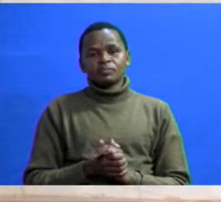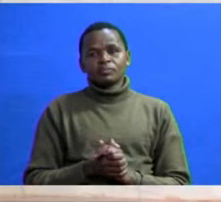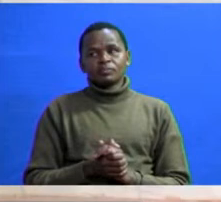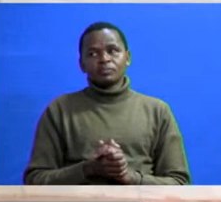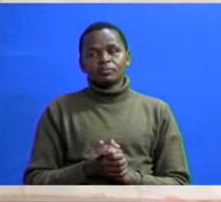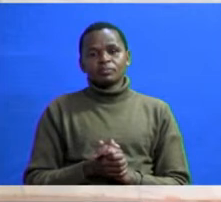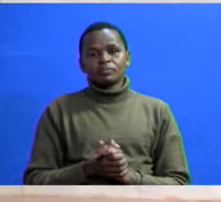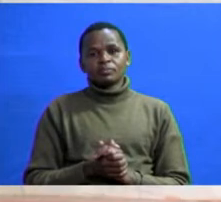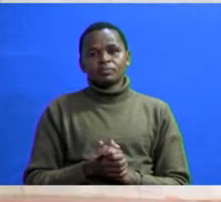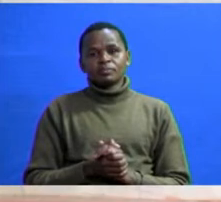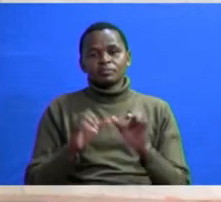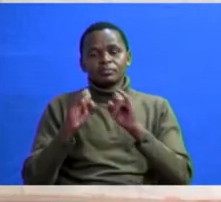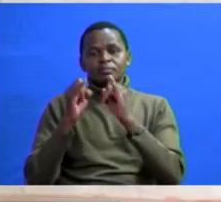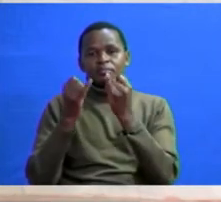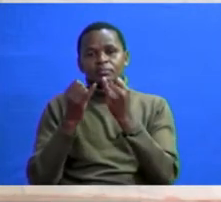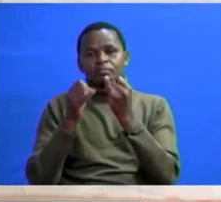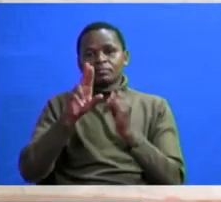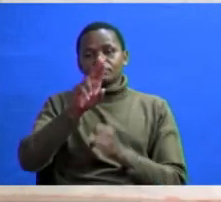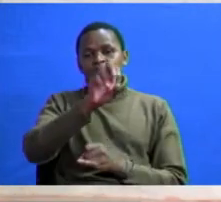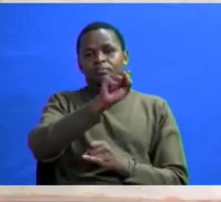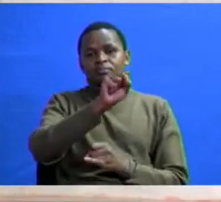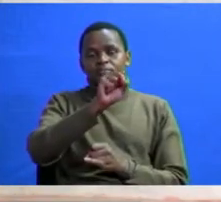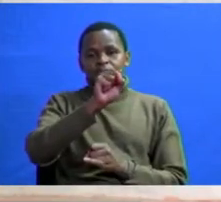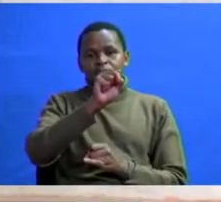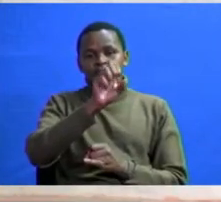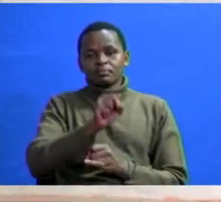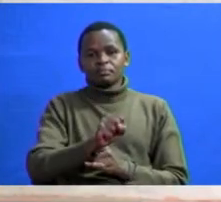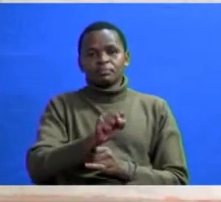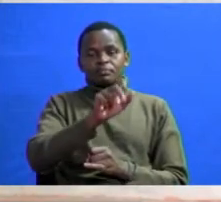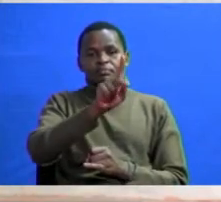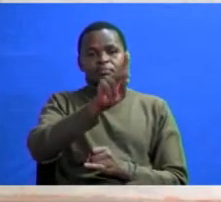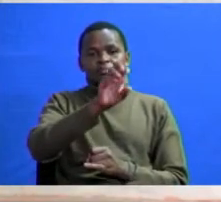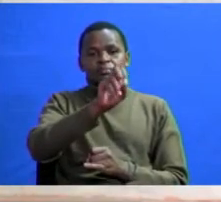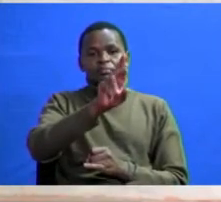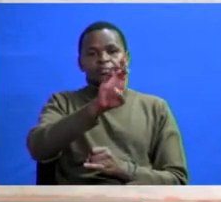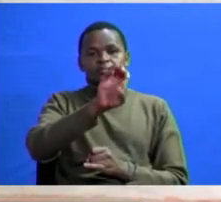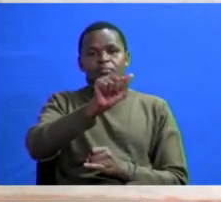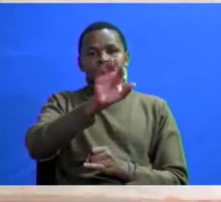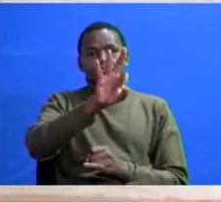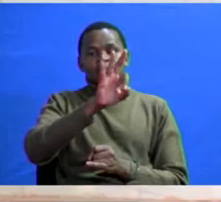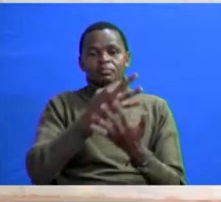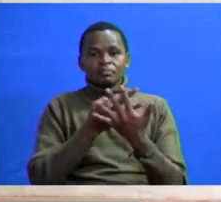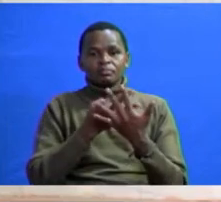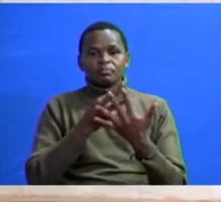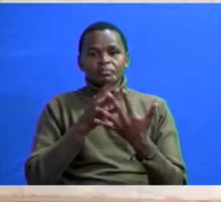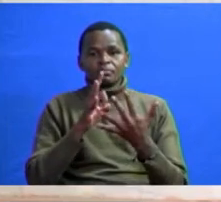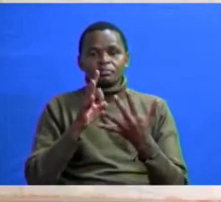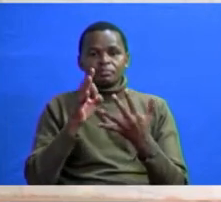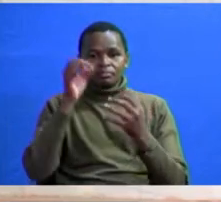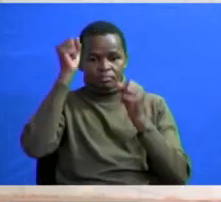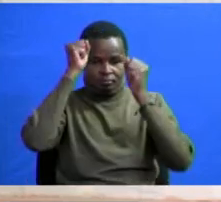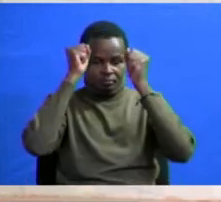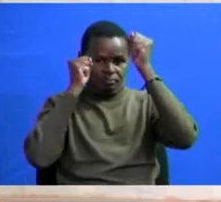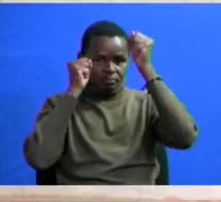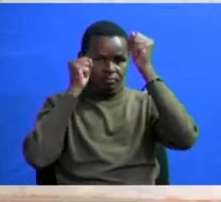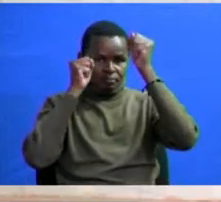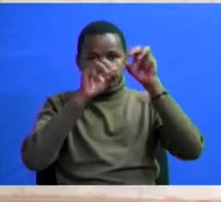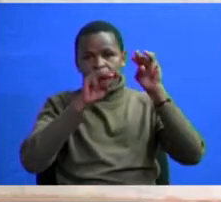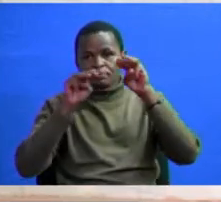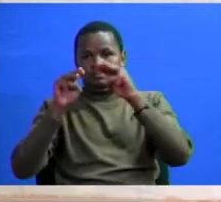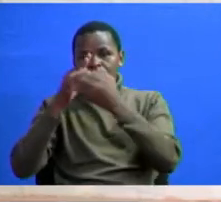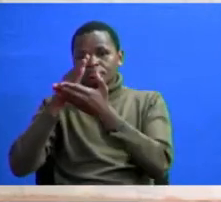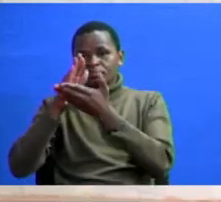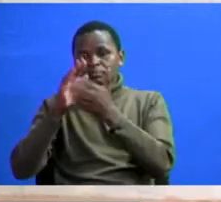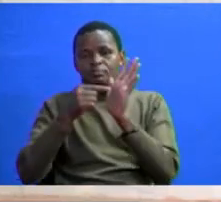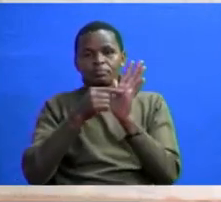And still in international news, the United States and South Korea are kicking off 3 weeks of massive military drills. The move is part of a